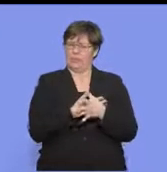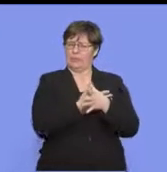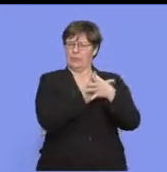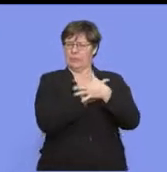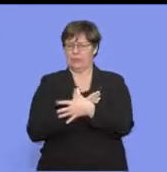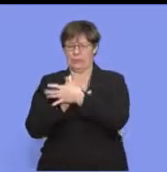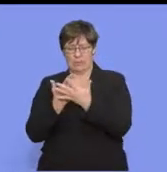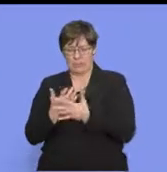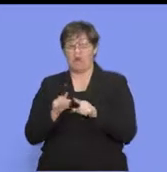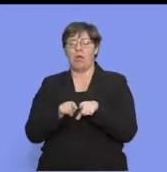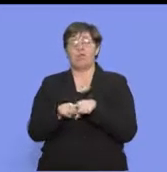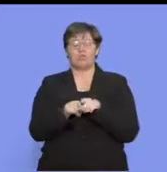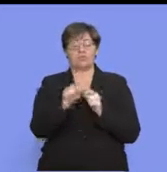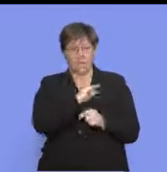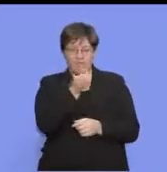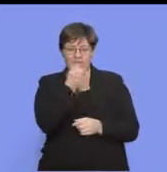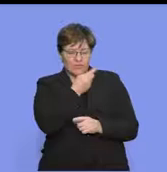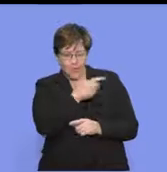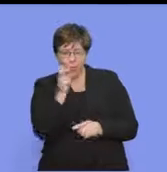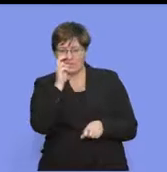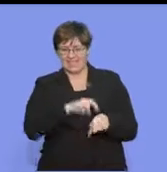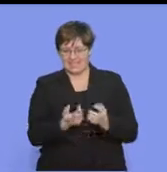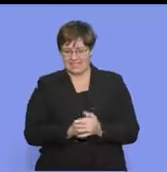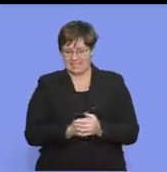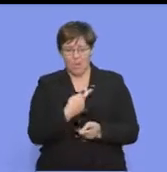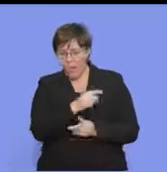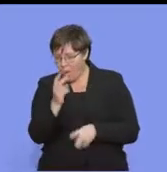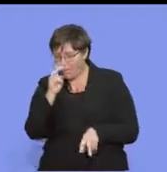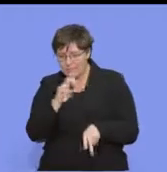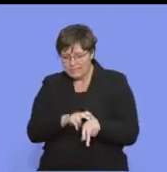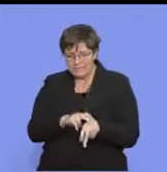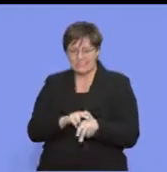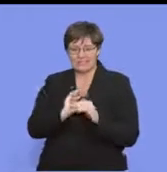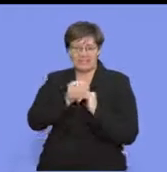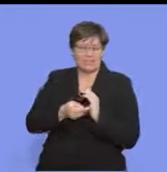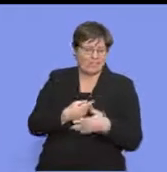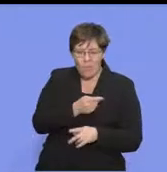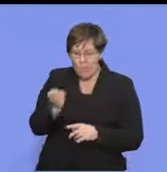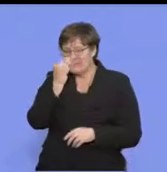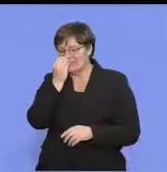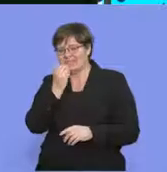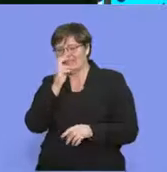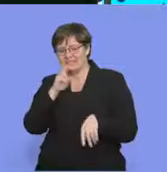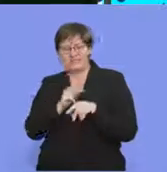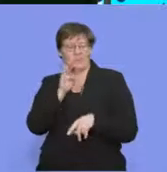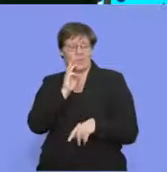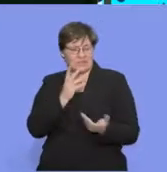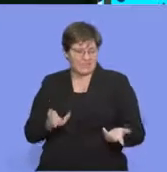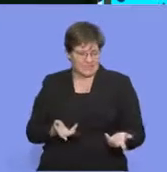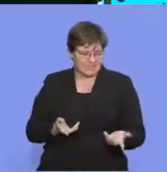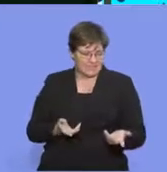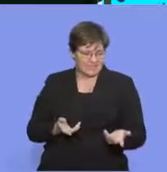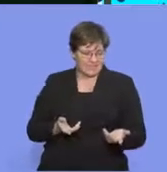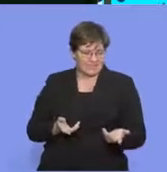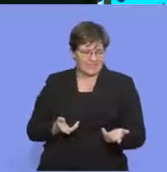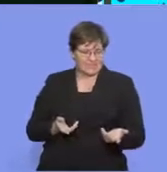that leads to competition. Because all of those little offspring or all of those new generation, they